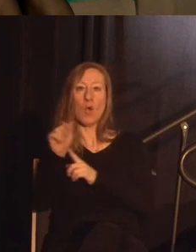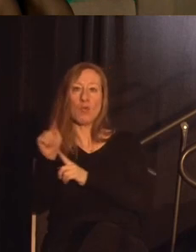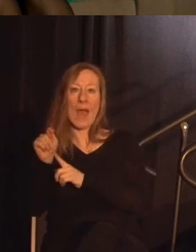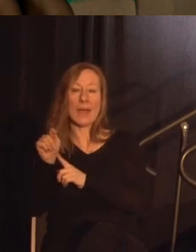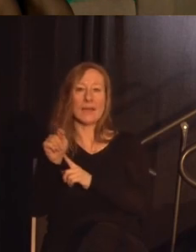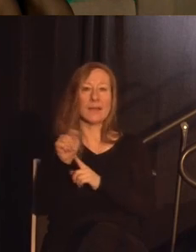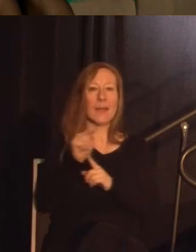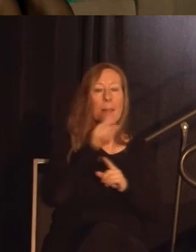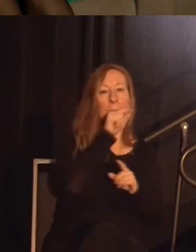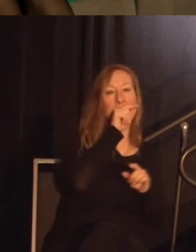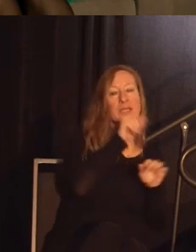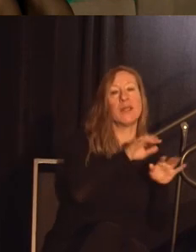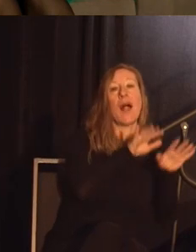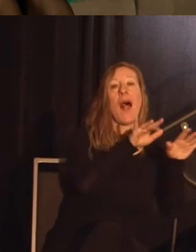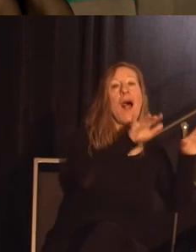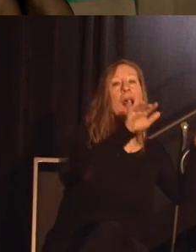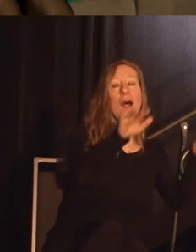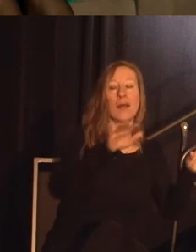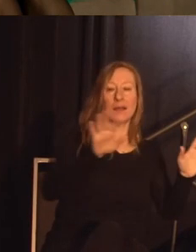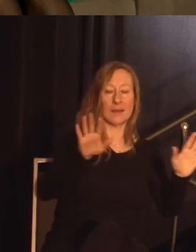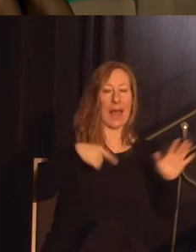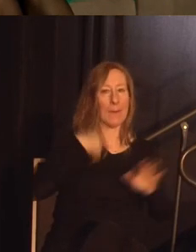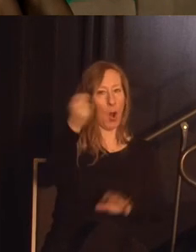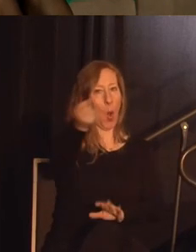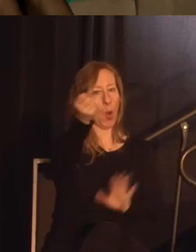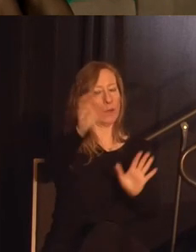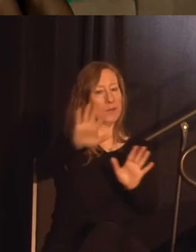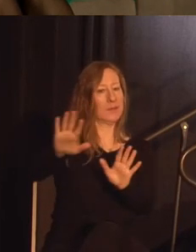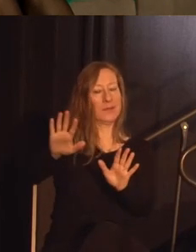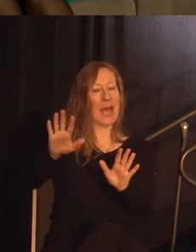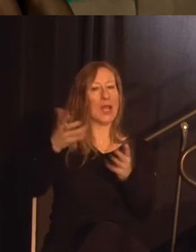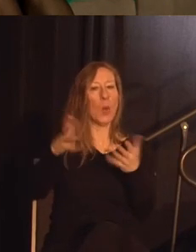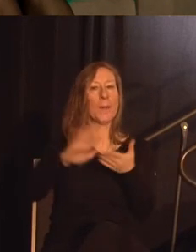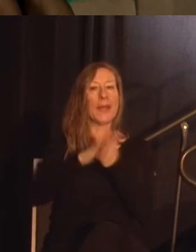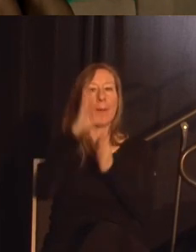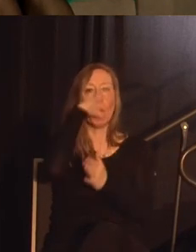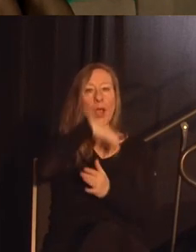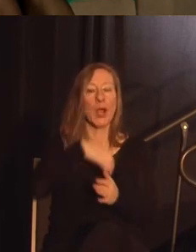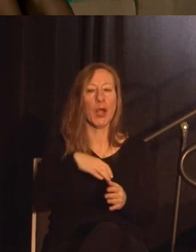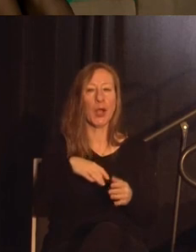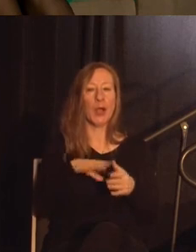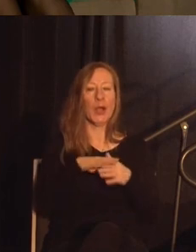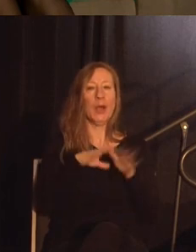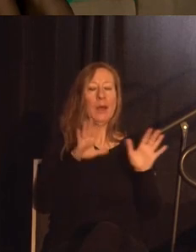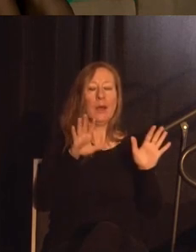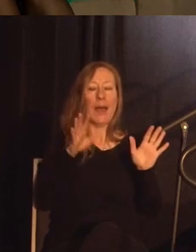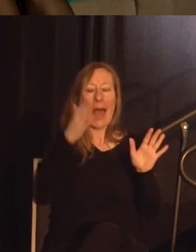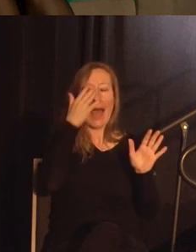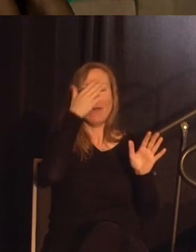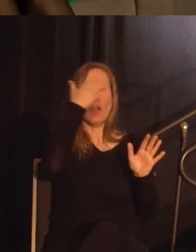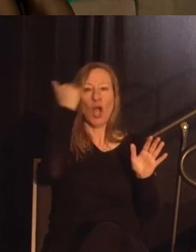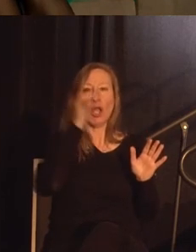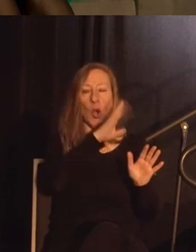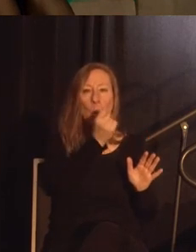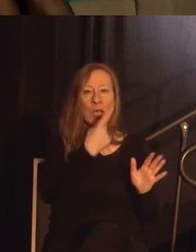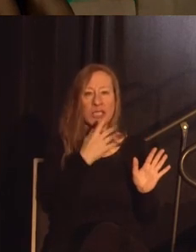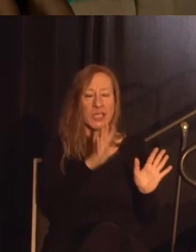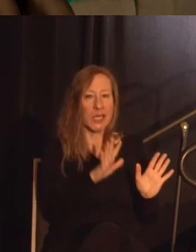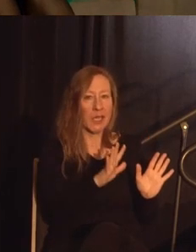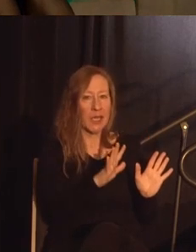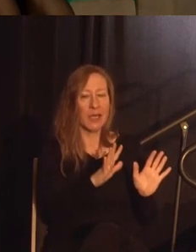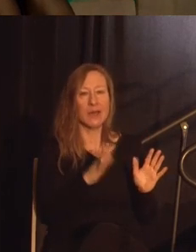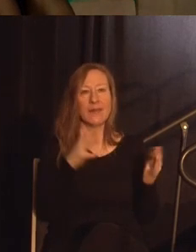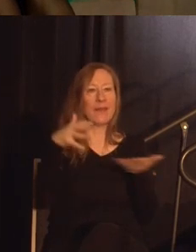because I actually can go on weird poetry tangents. So I'm going to stop. I have no idea what the question was. No,